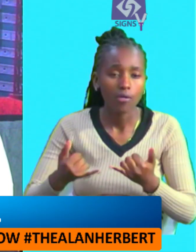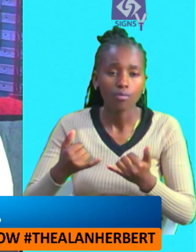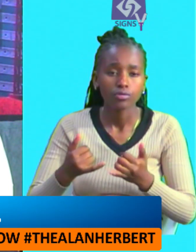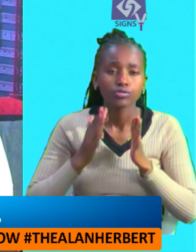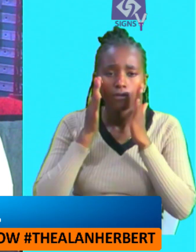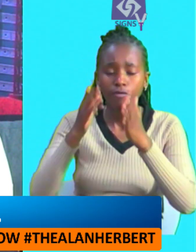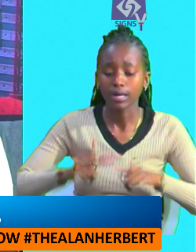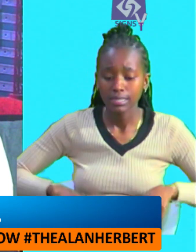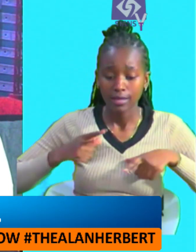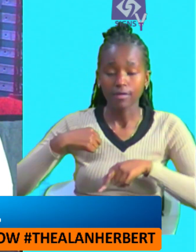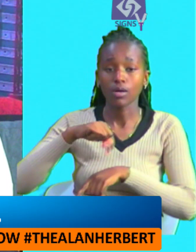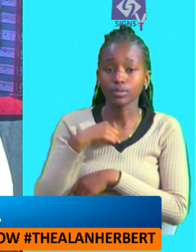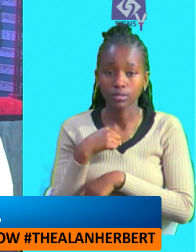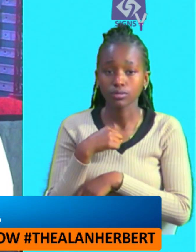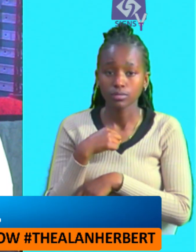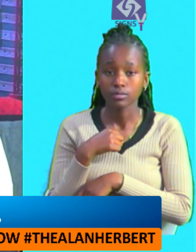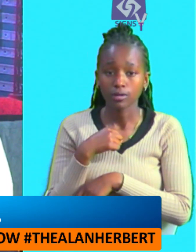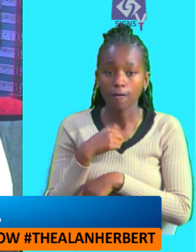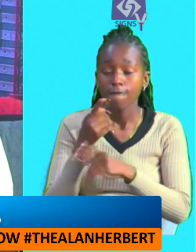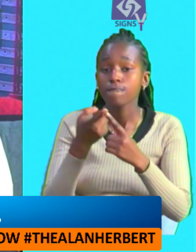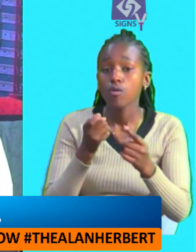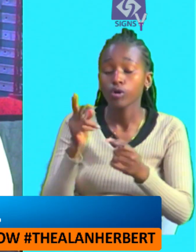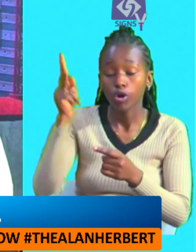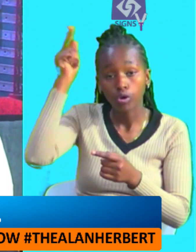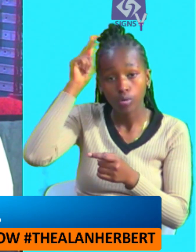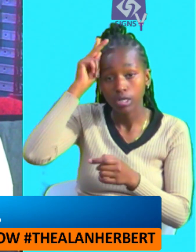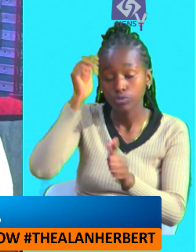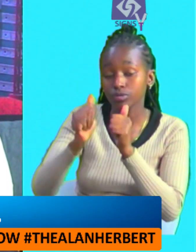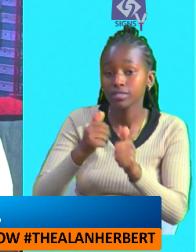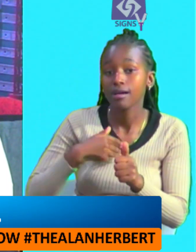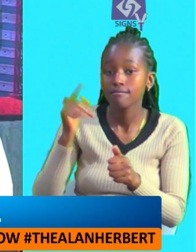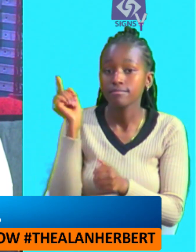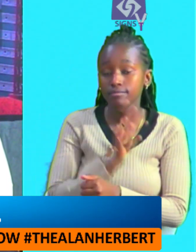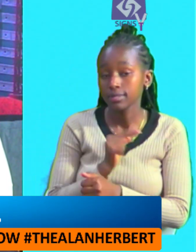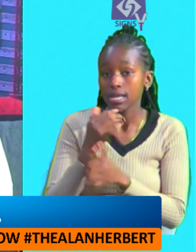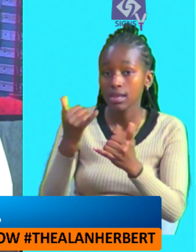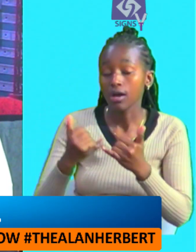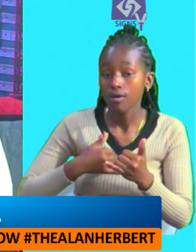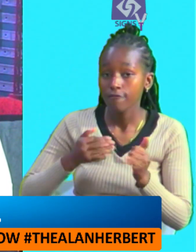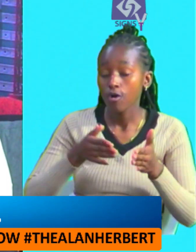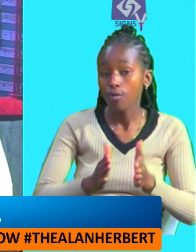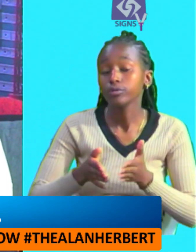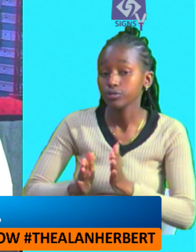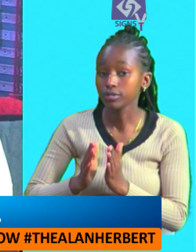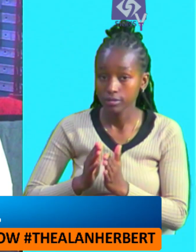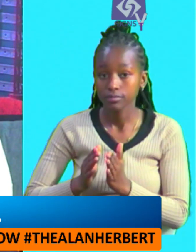book? It's been a minute. But for the longest time, and even through our schooling system,